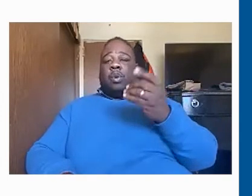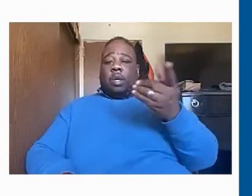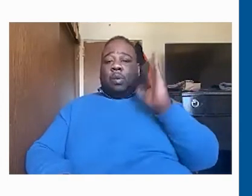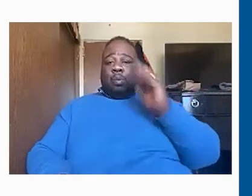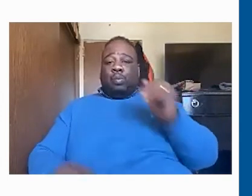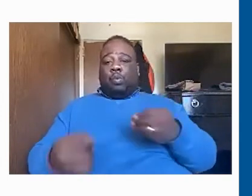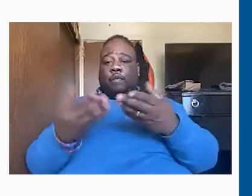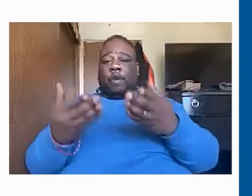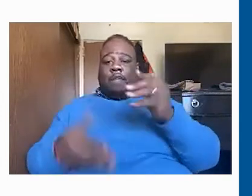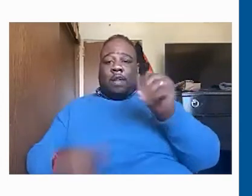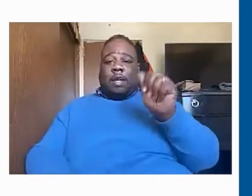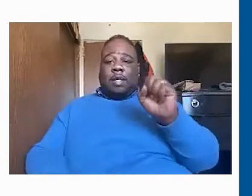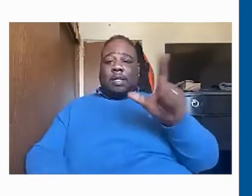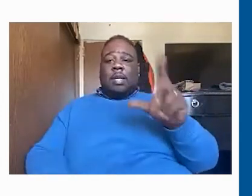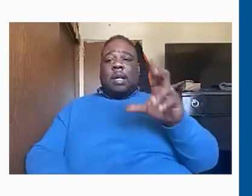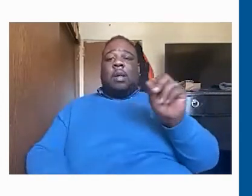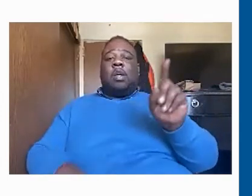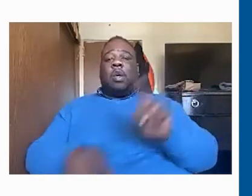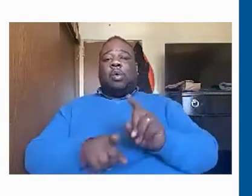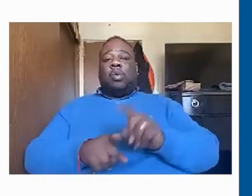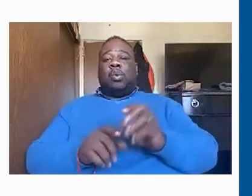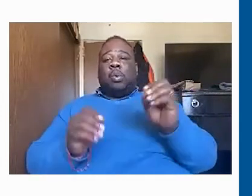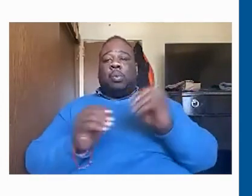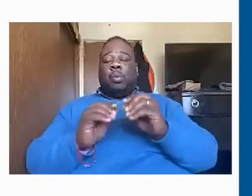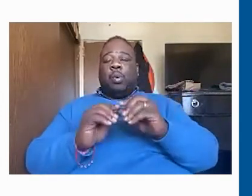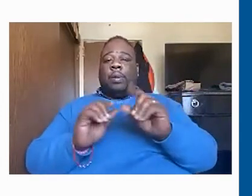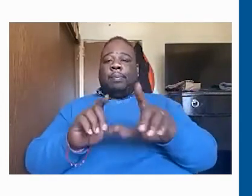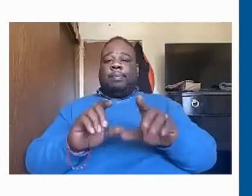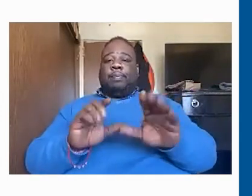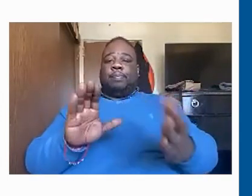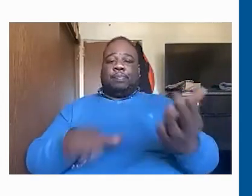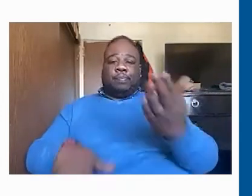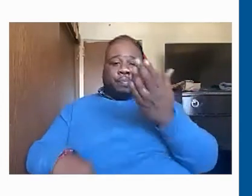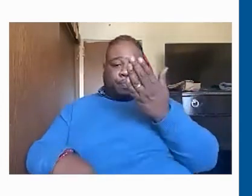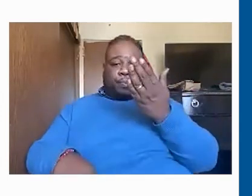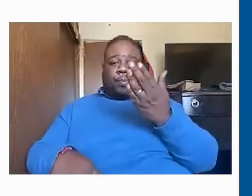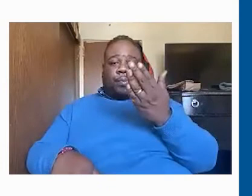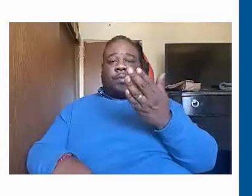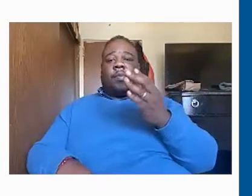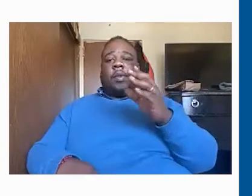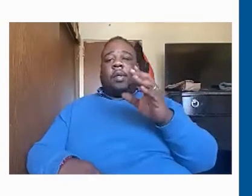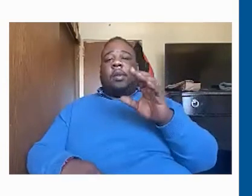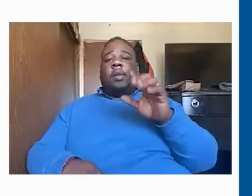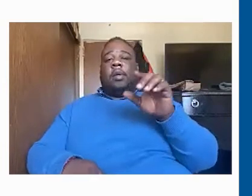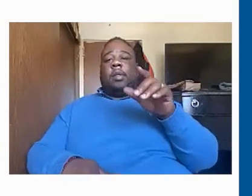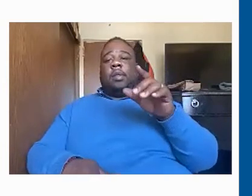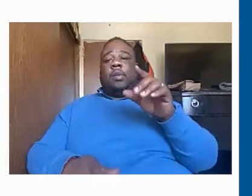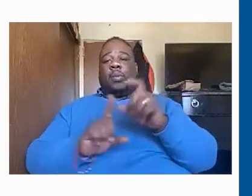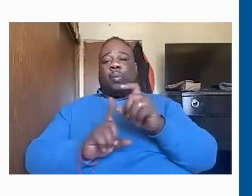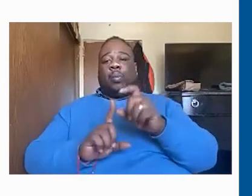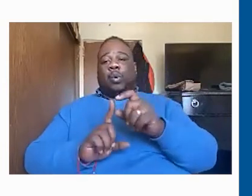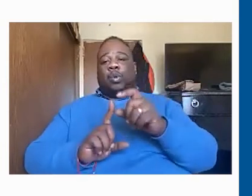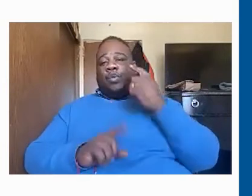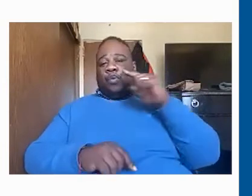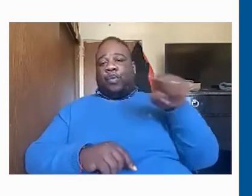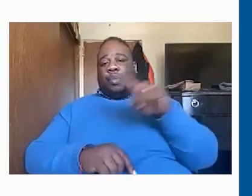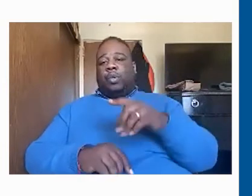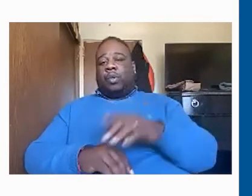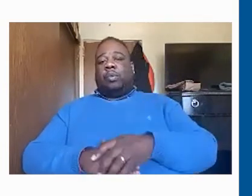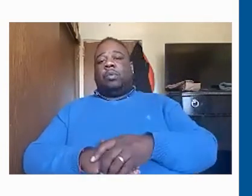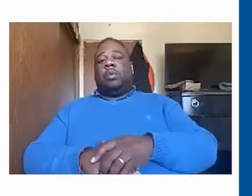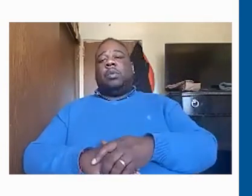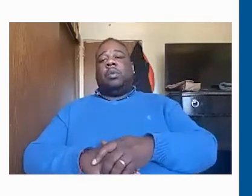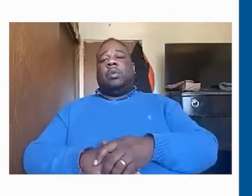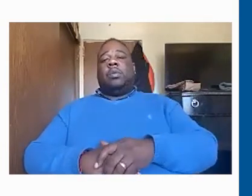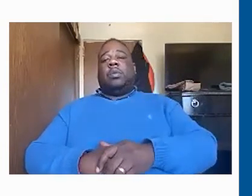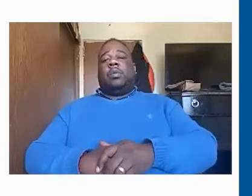In addition to that, we have the Ready NYC app, and that is what I've talked about today, the My Emergency Plan,